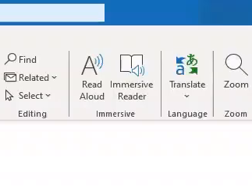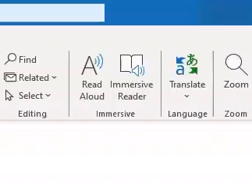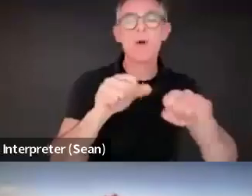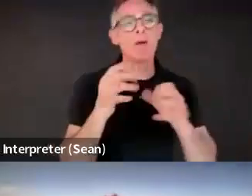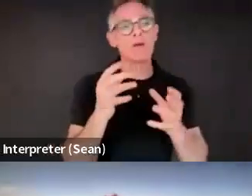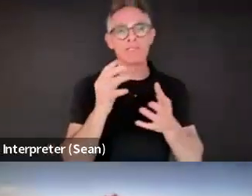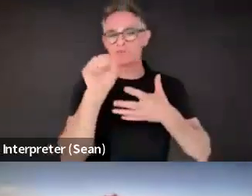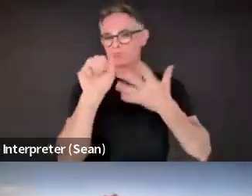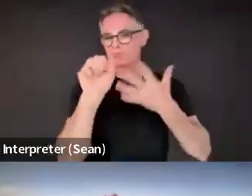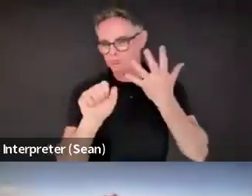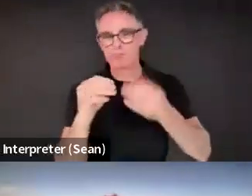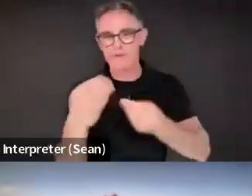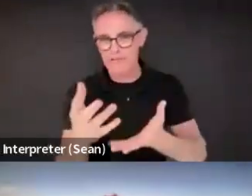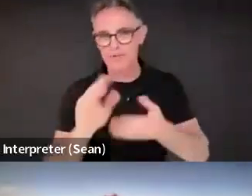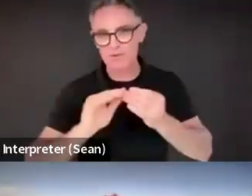to you guys.